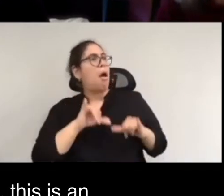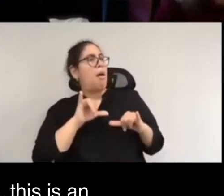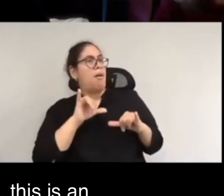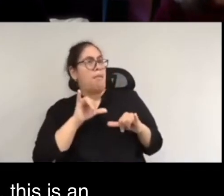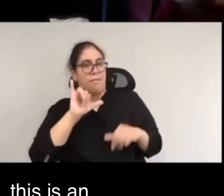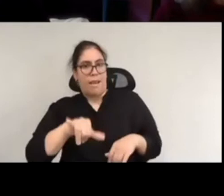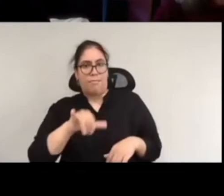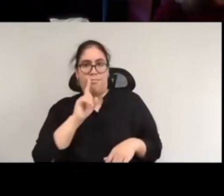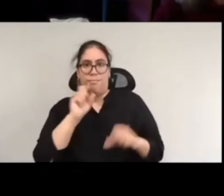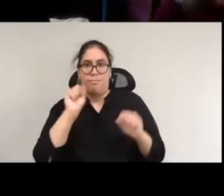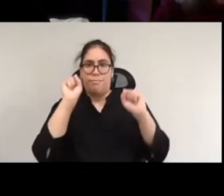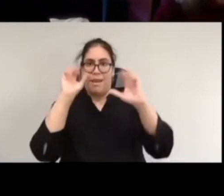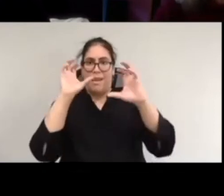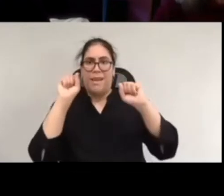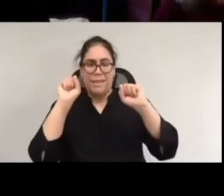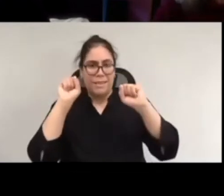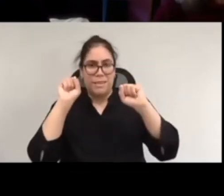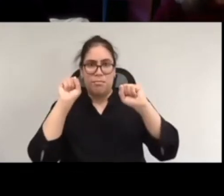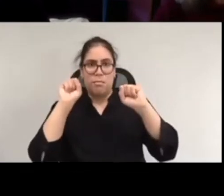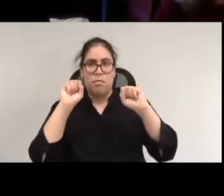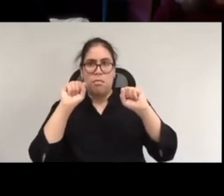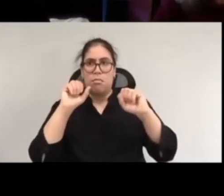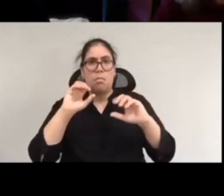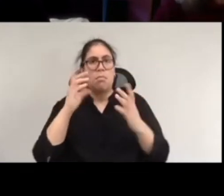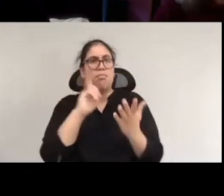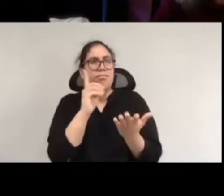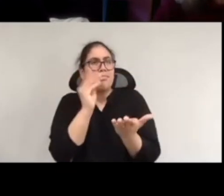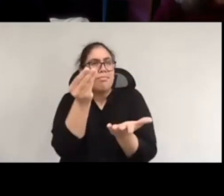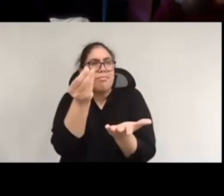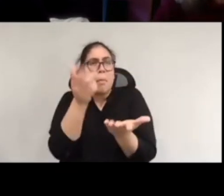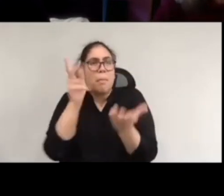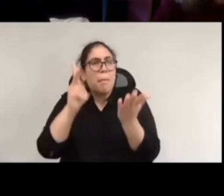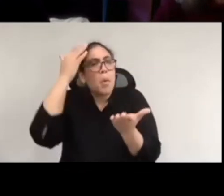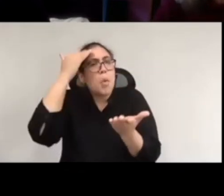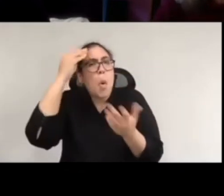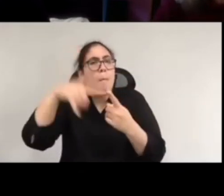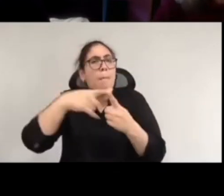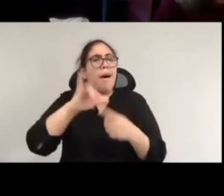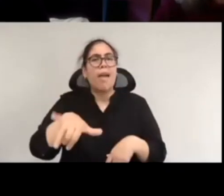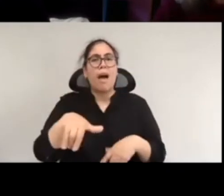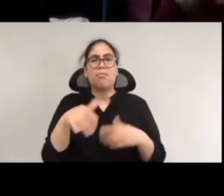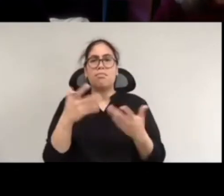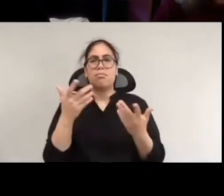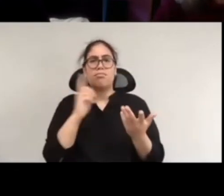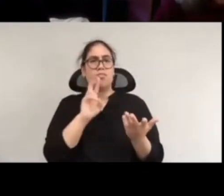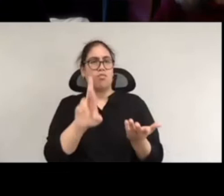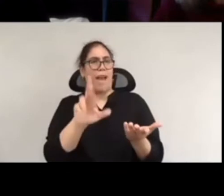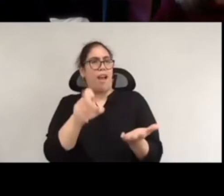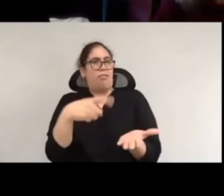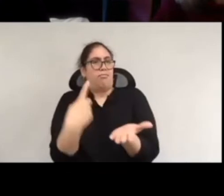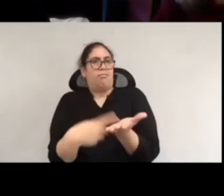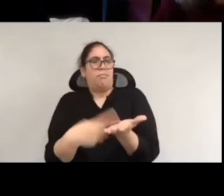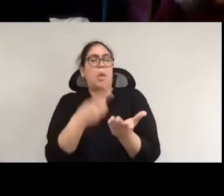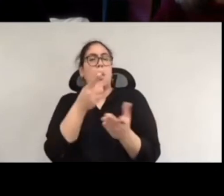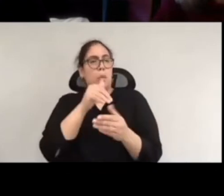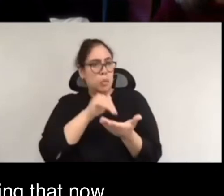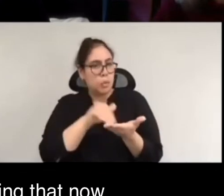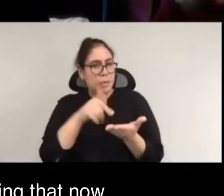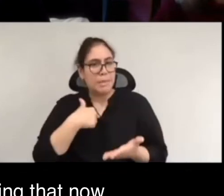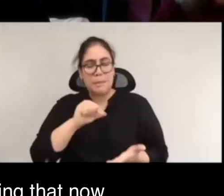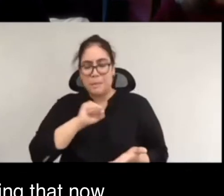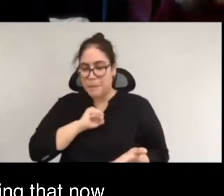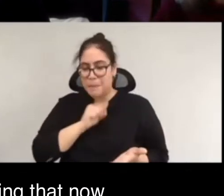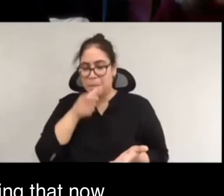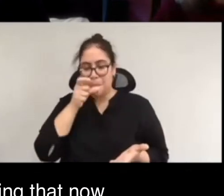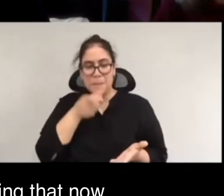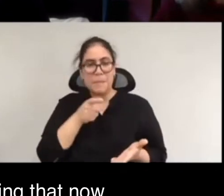of filmmaking that no one really knows about or talks about. And excuse me. And it's